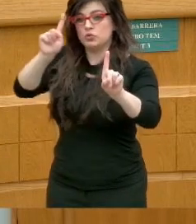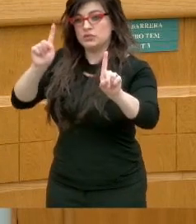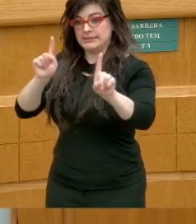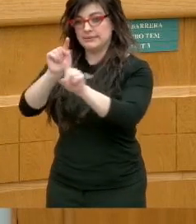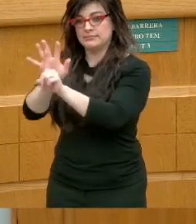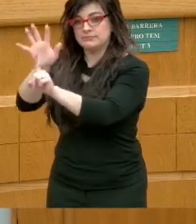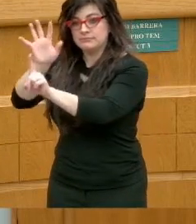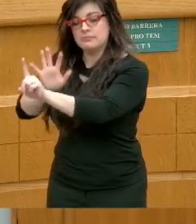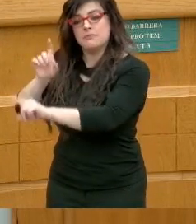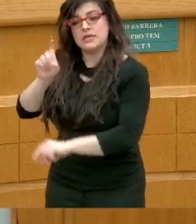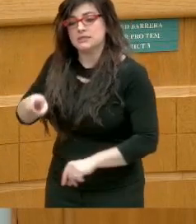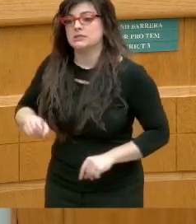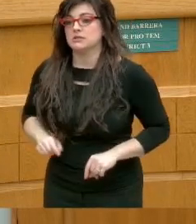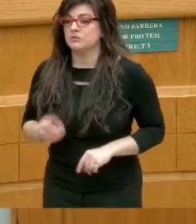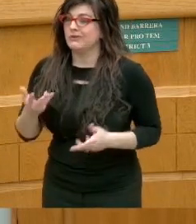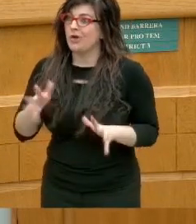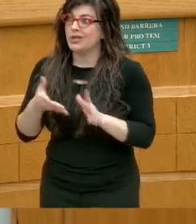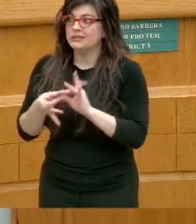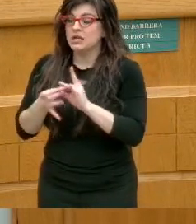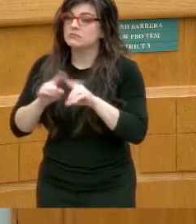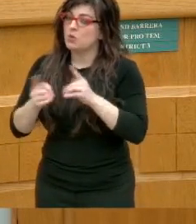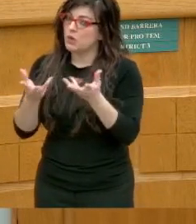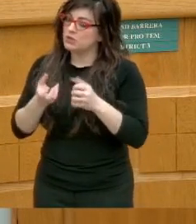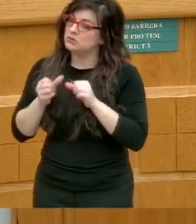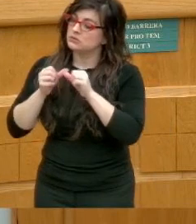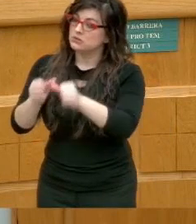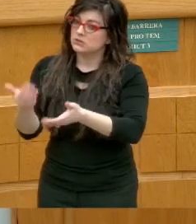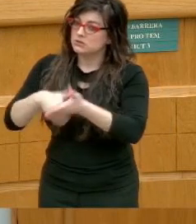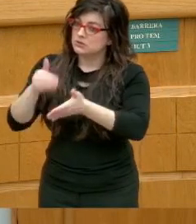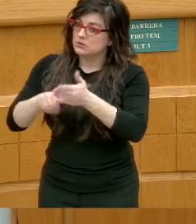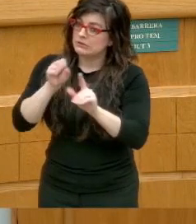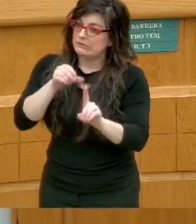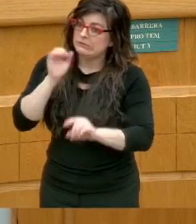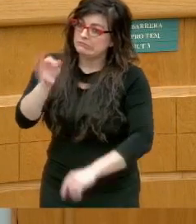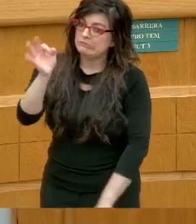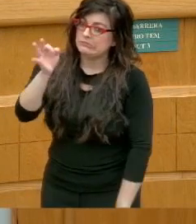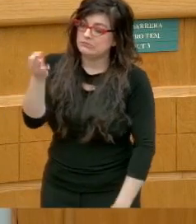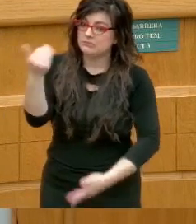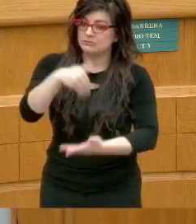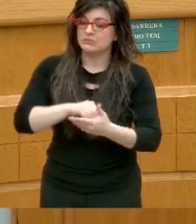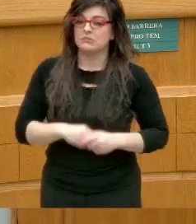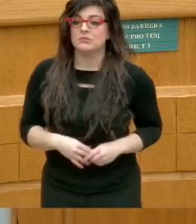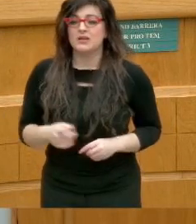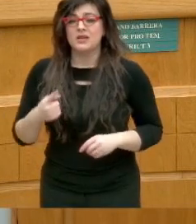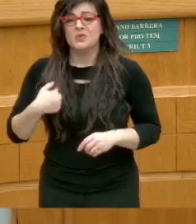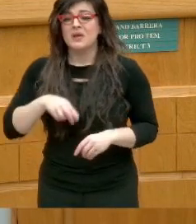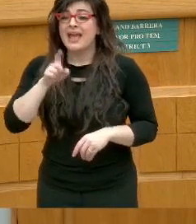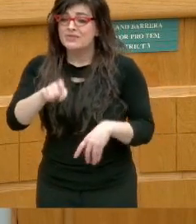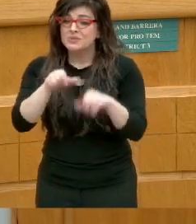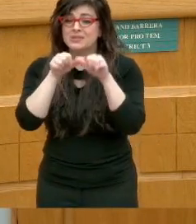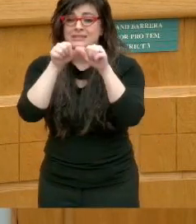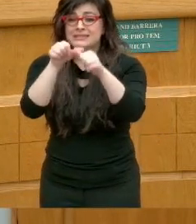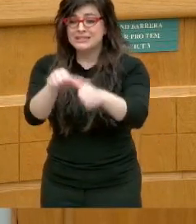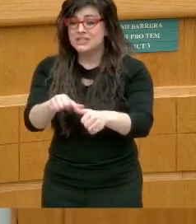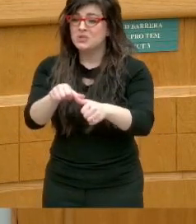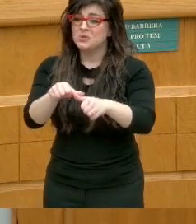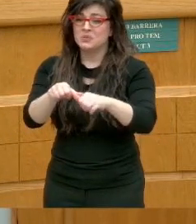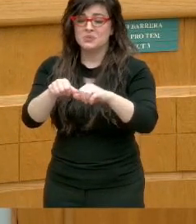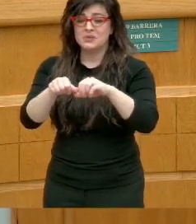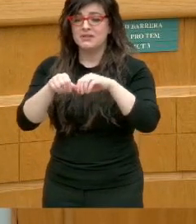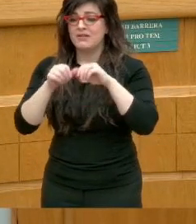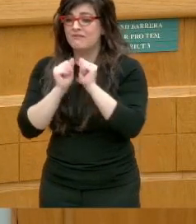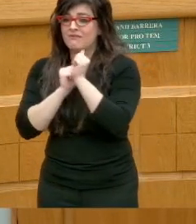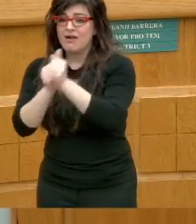And the success of our phased approach depends on the residents continuing to practice social distancing and all of the things that we've talked about with